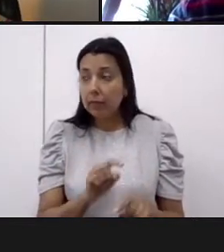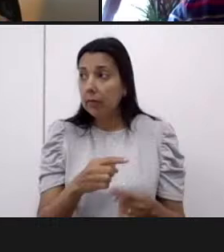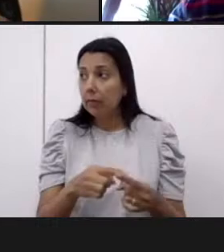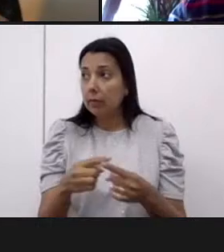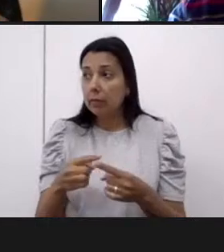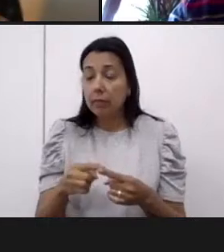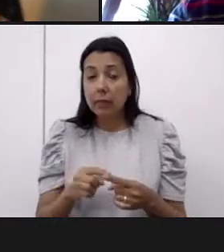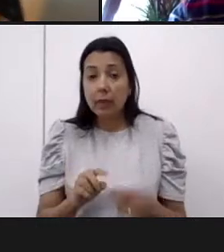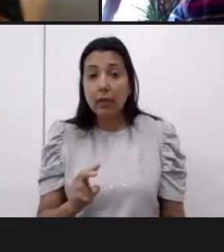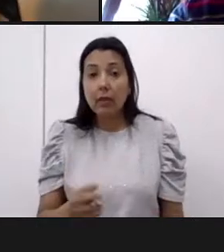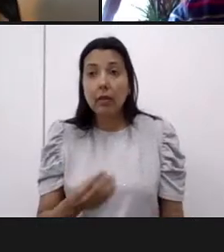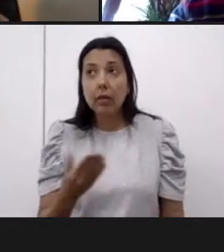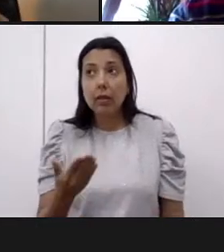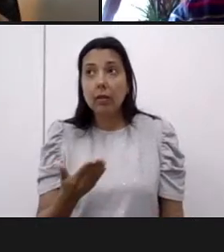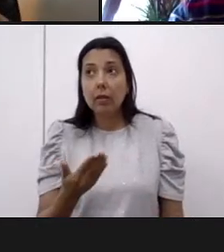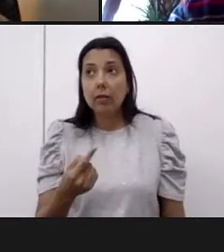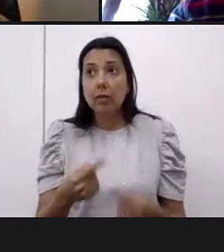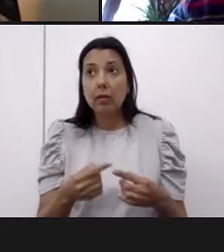I met also with